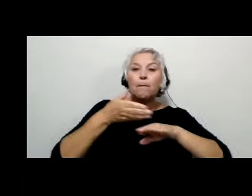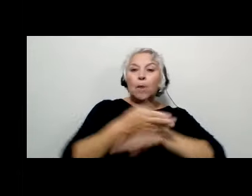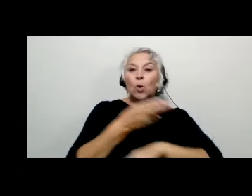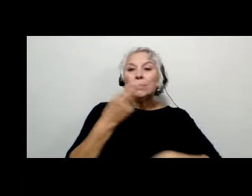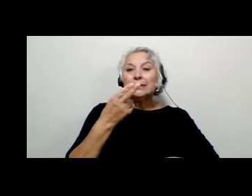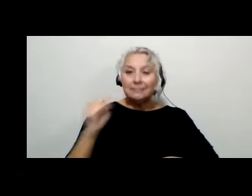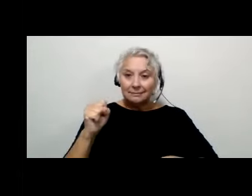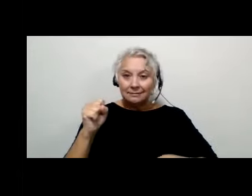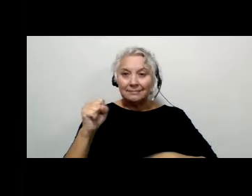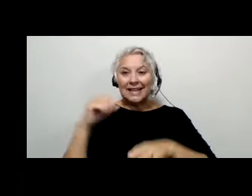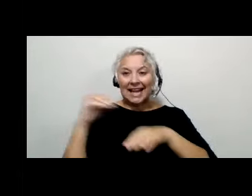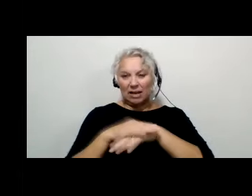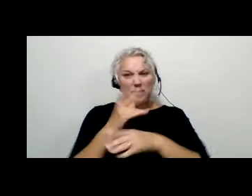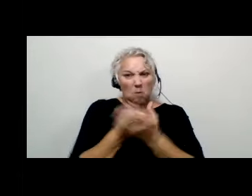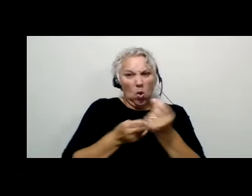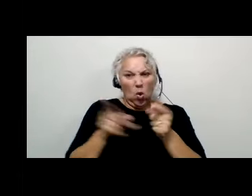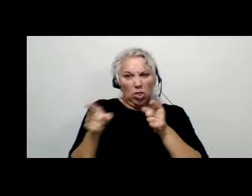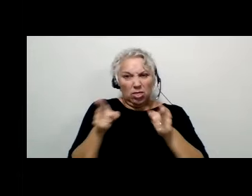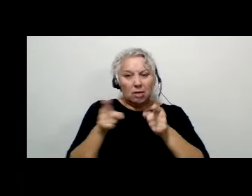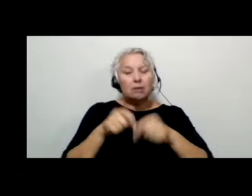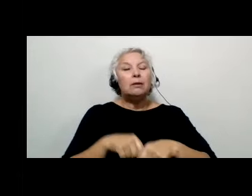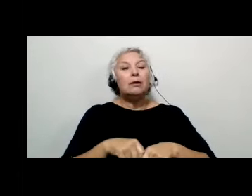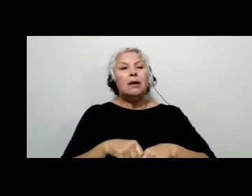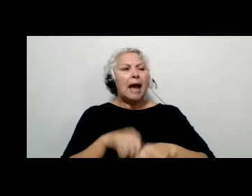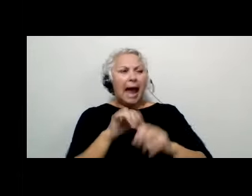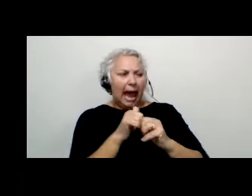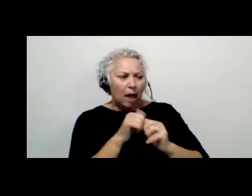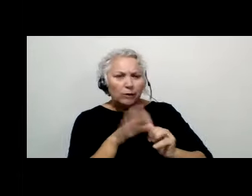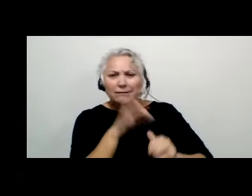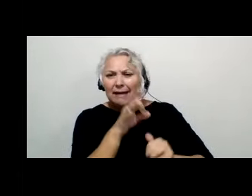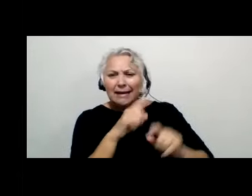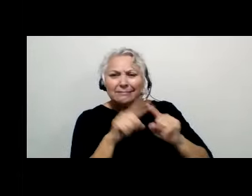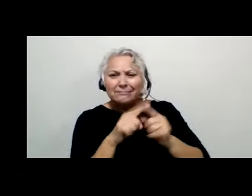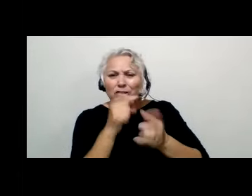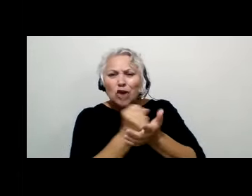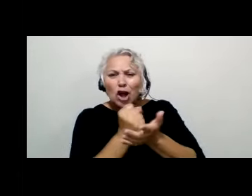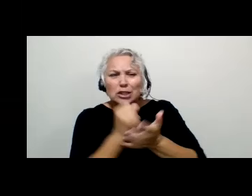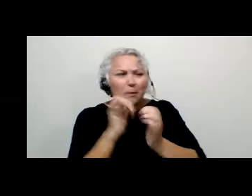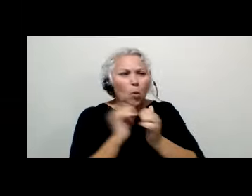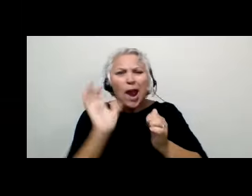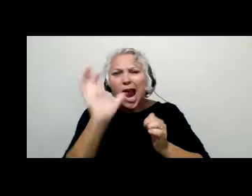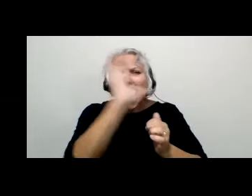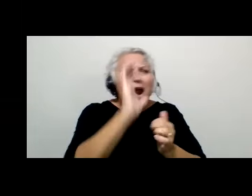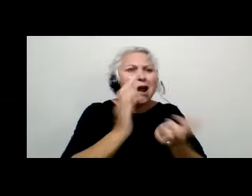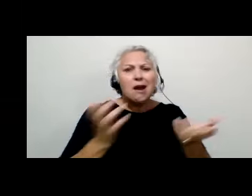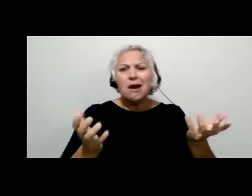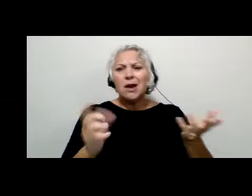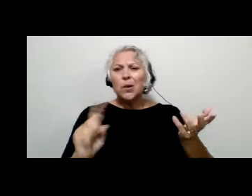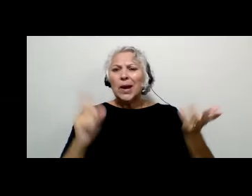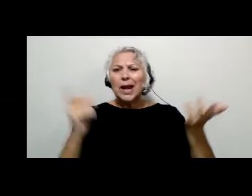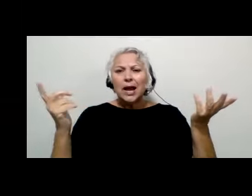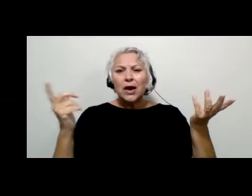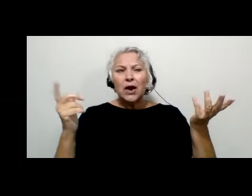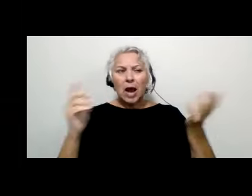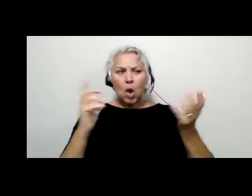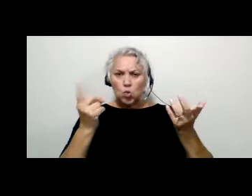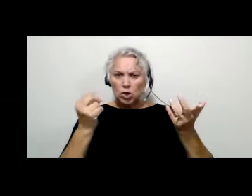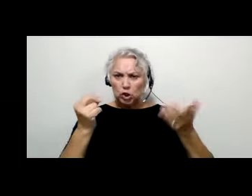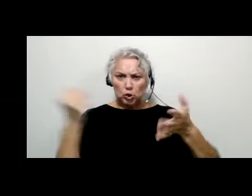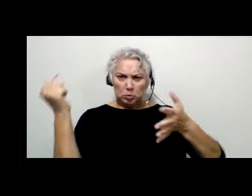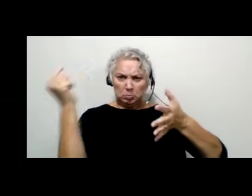could talk with them about, you know, how to find different scholarships that might be available, and the steps that need to